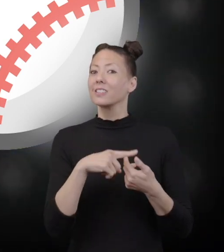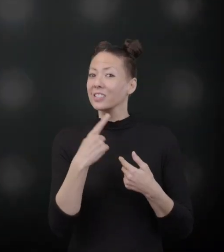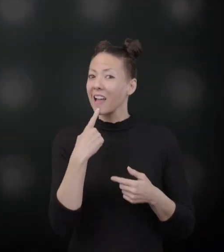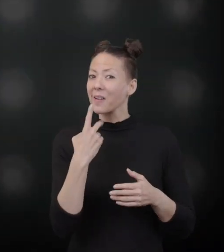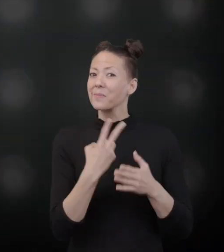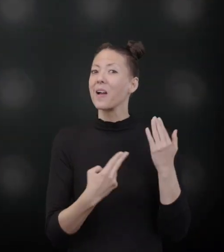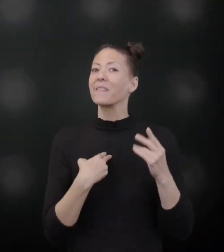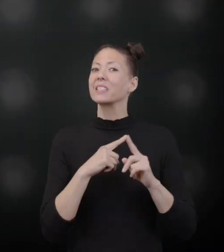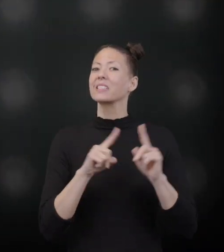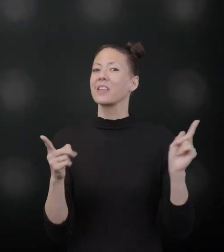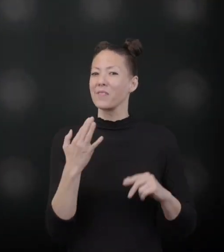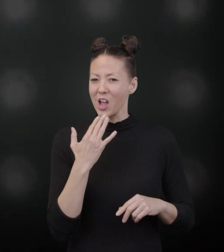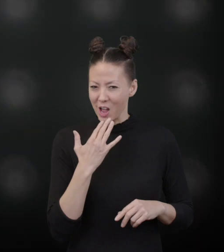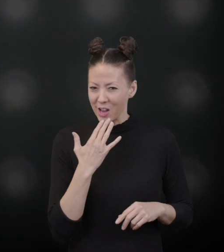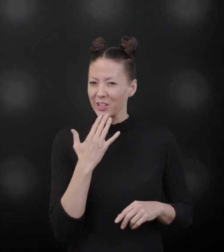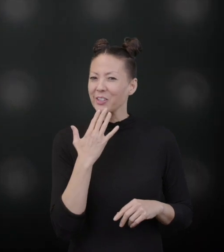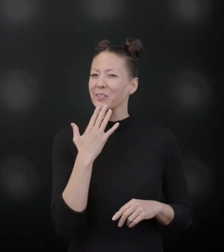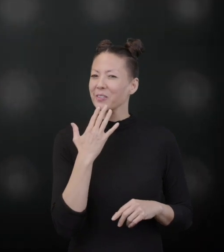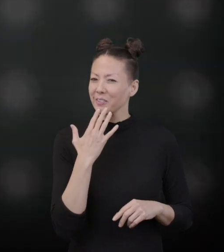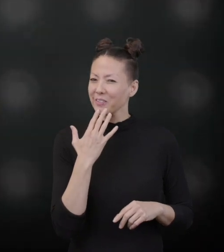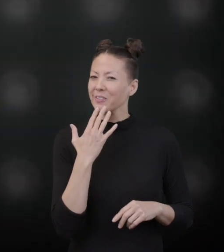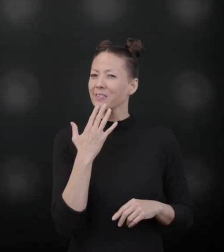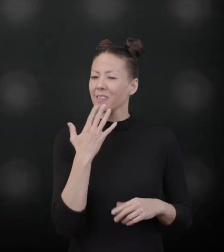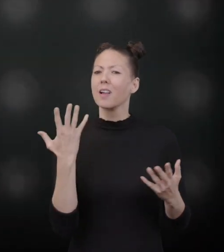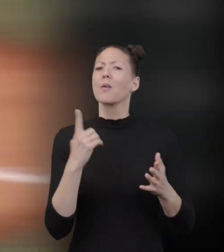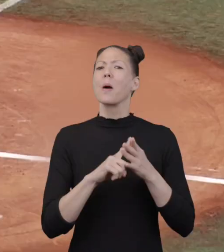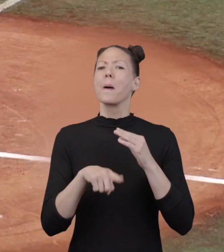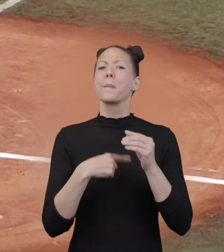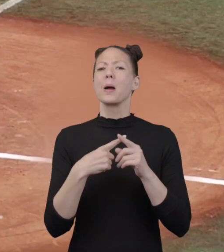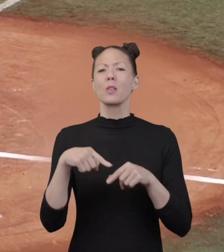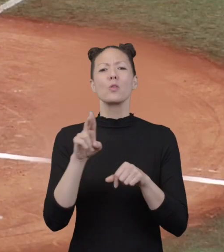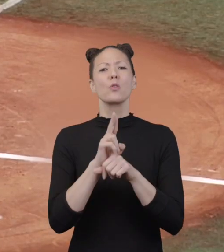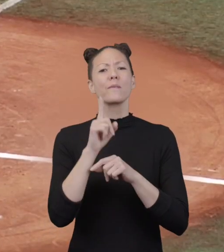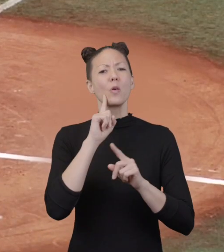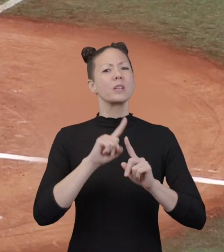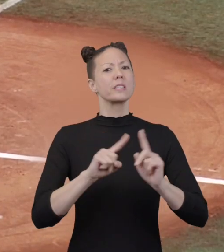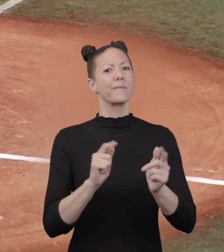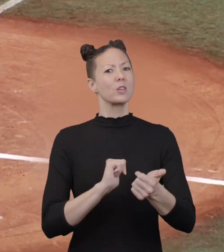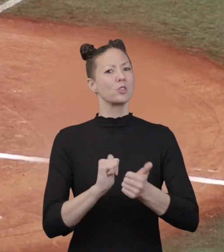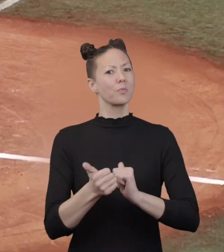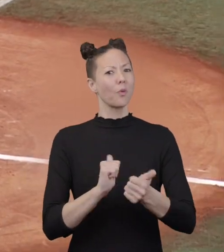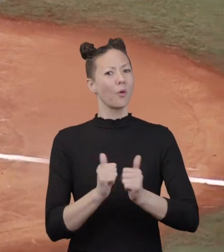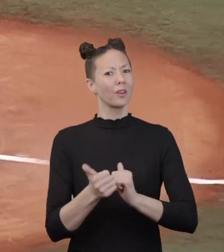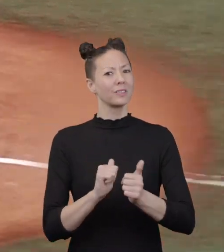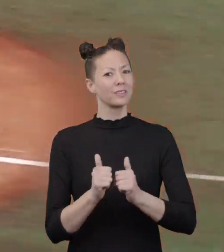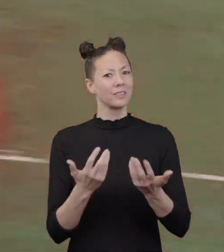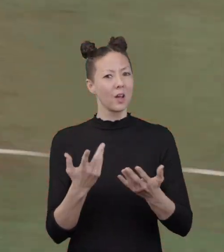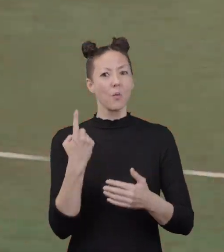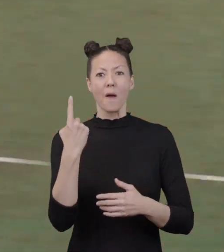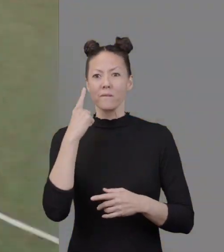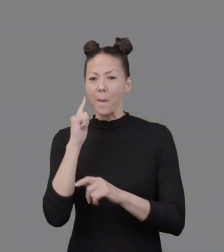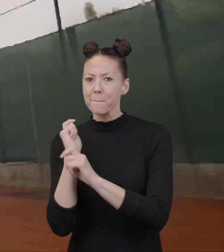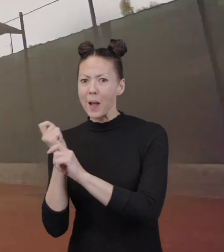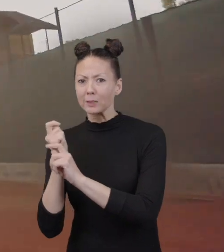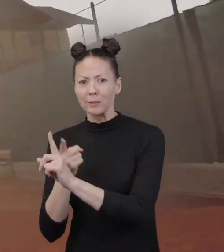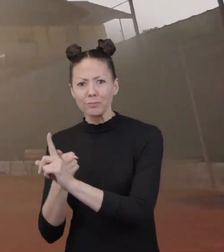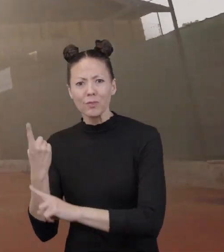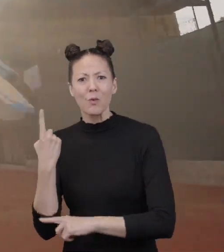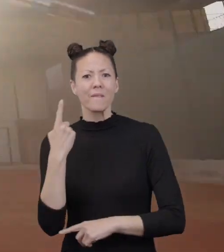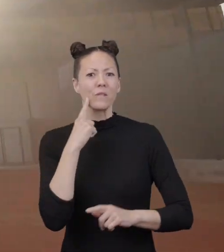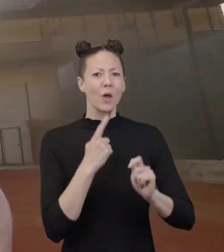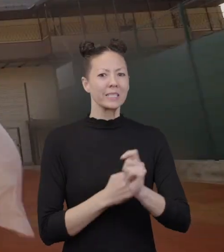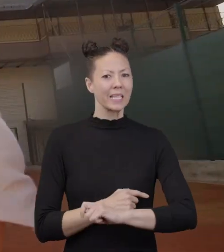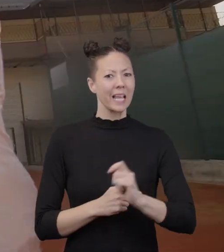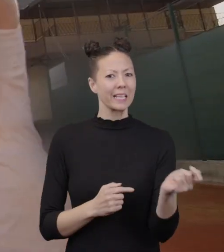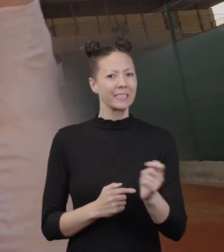Did you say that they are different colors? What about that they are used for different sports? One for